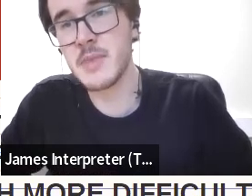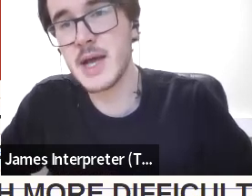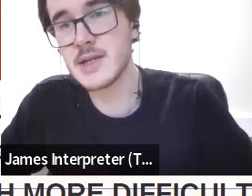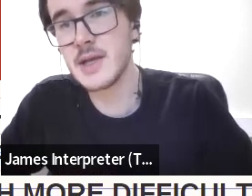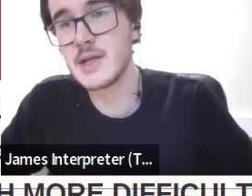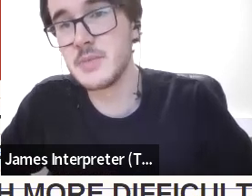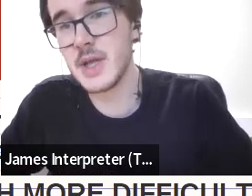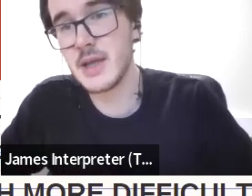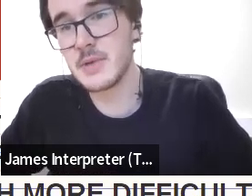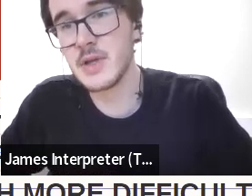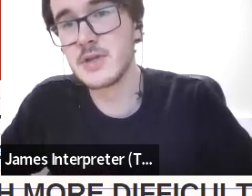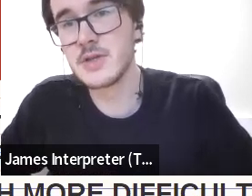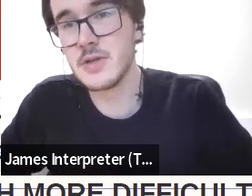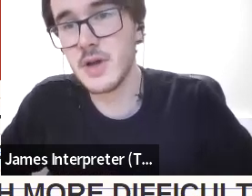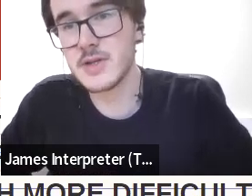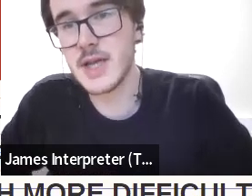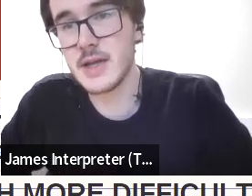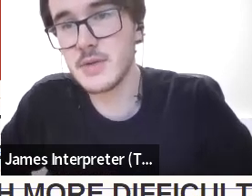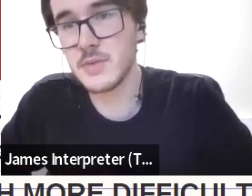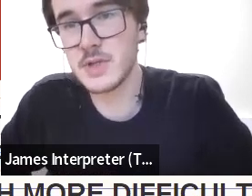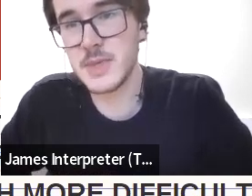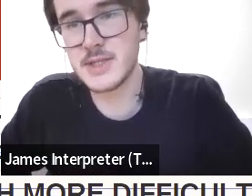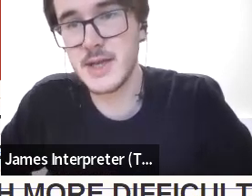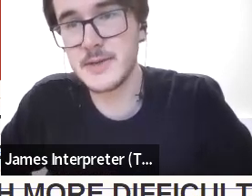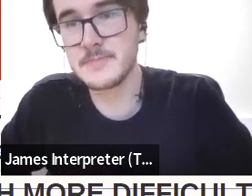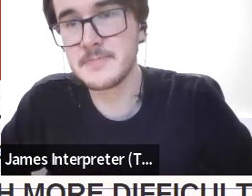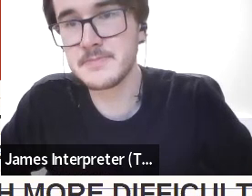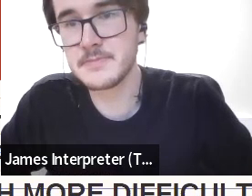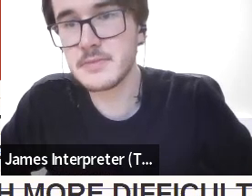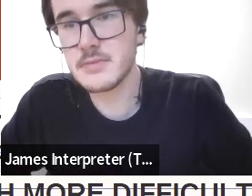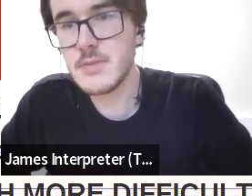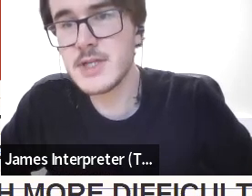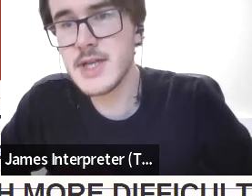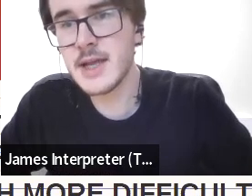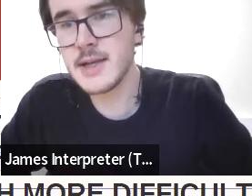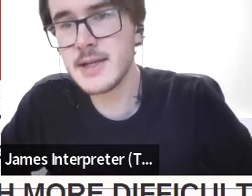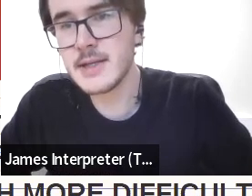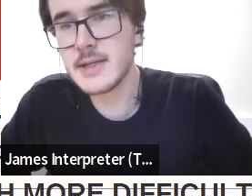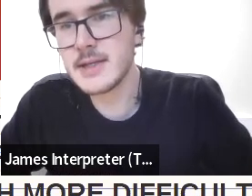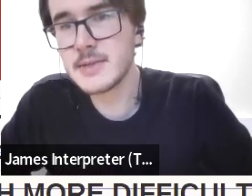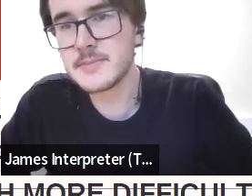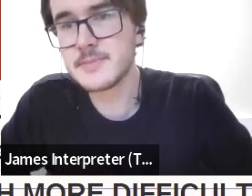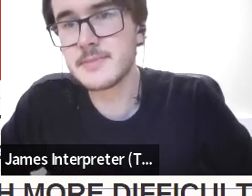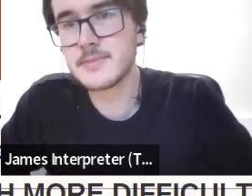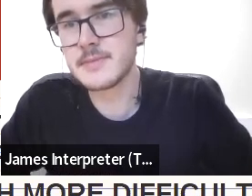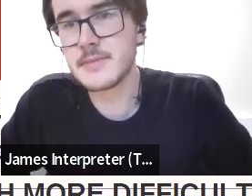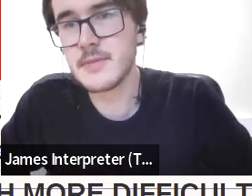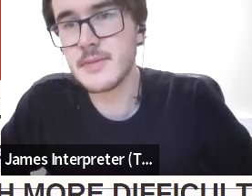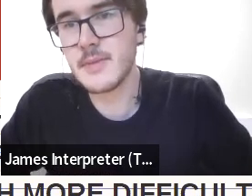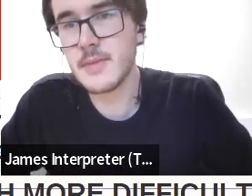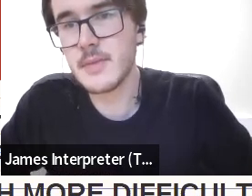remove their mask to be able to understand what's being said. Secondly,